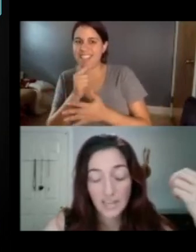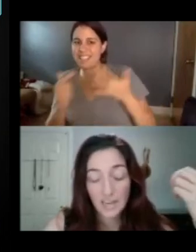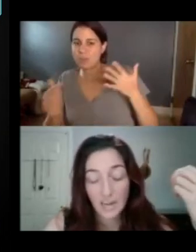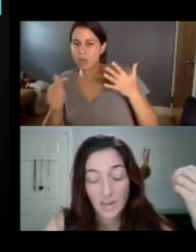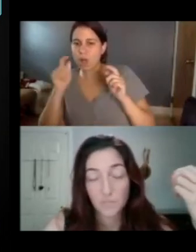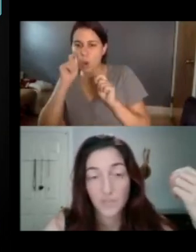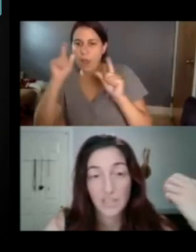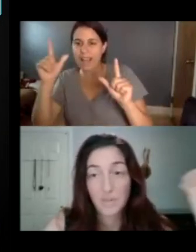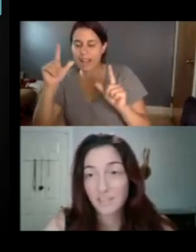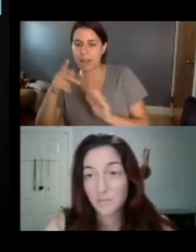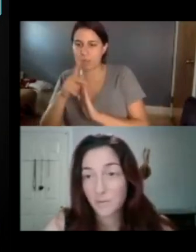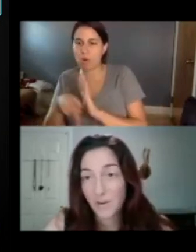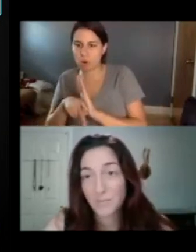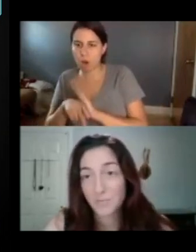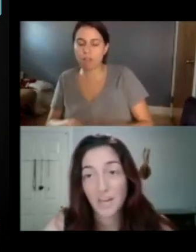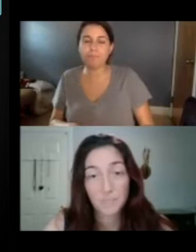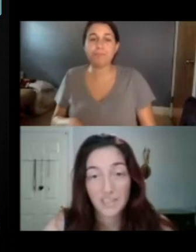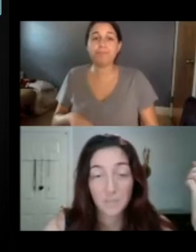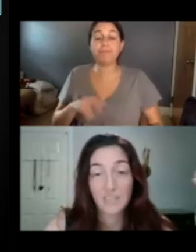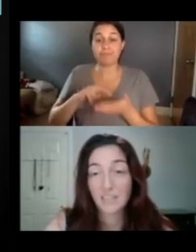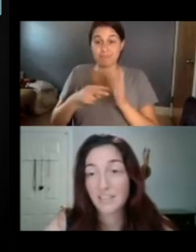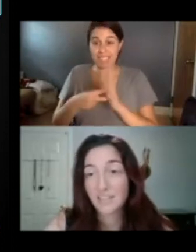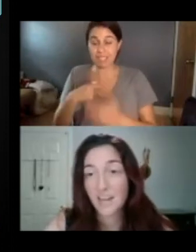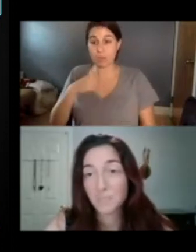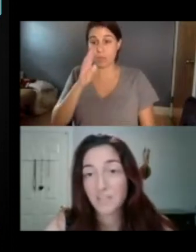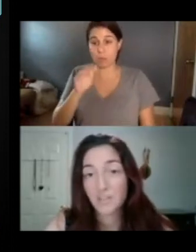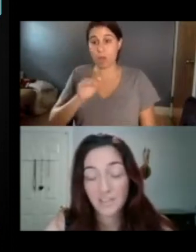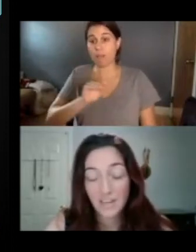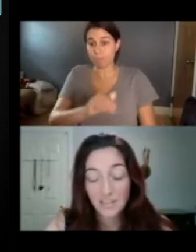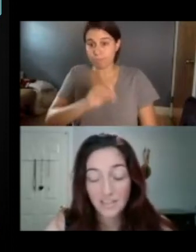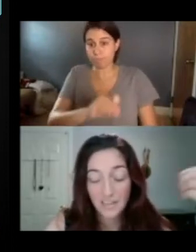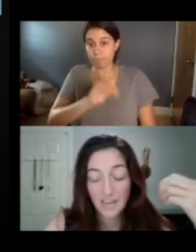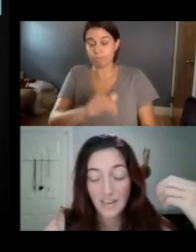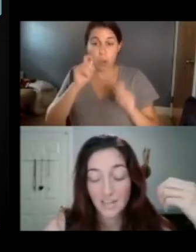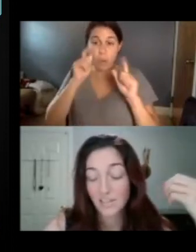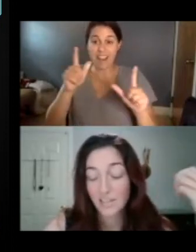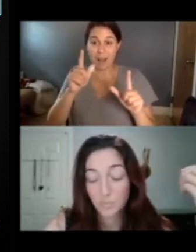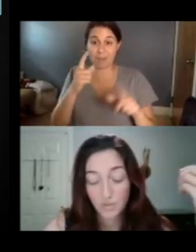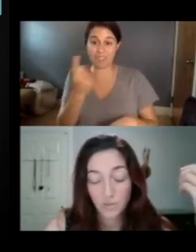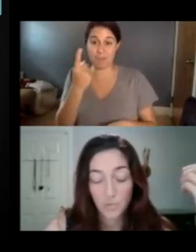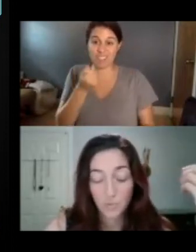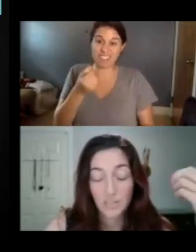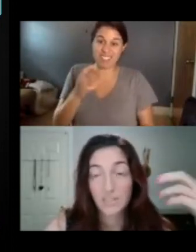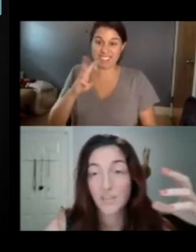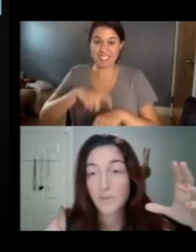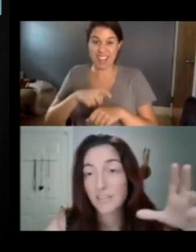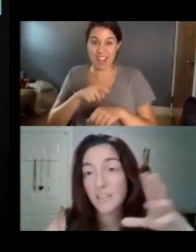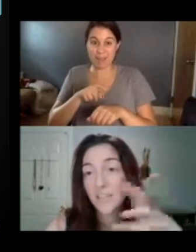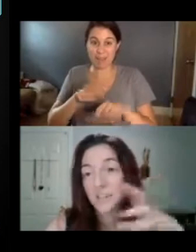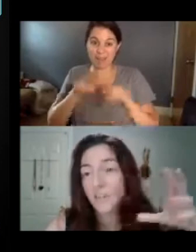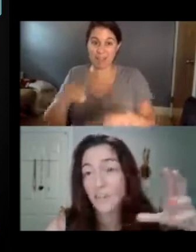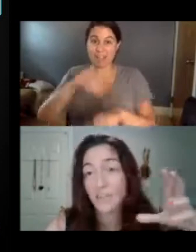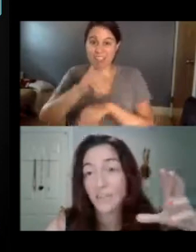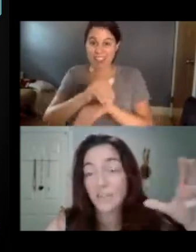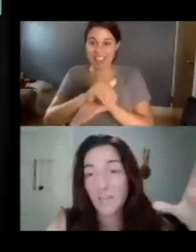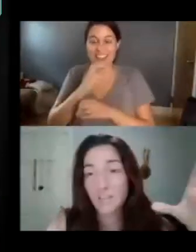protocol. And it's basically where we wake people up to 16 times during the night and collect brief dream reports so that we can see